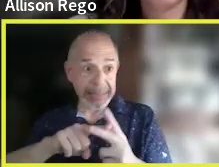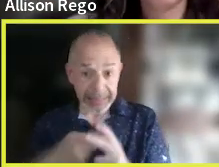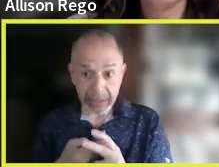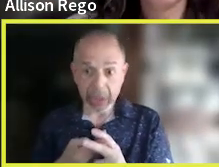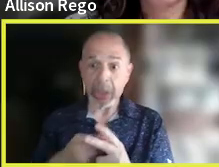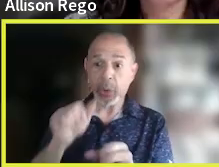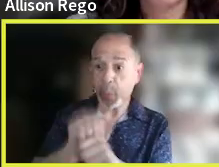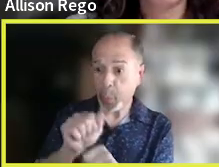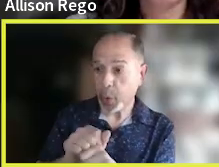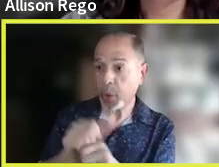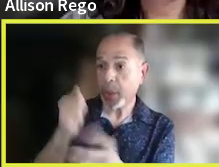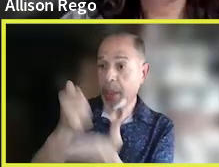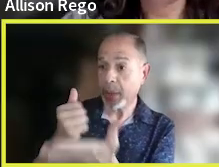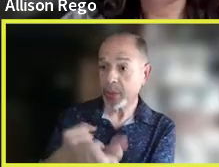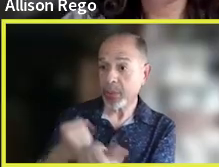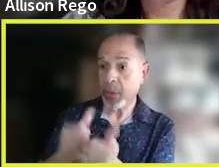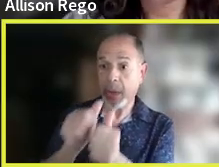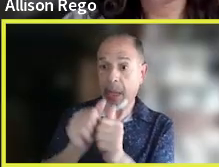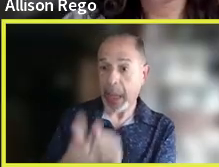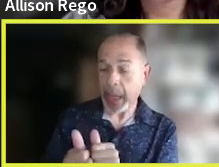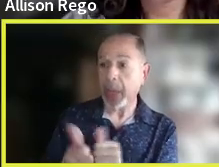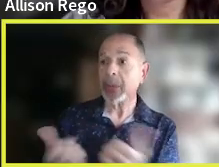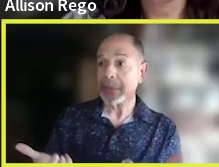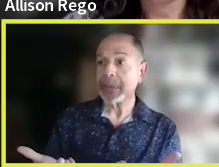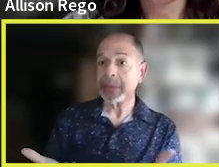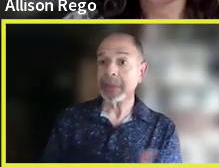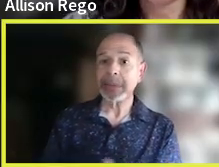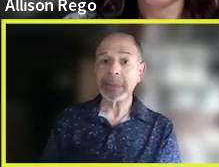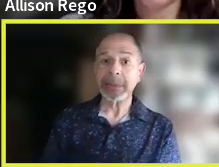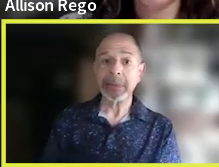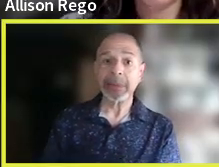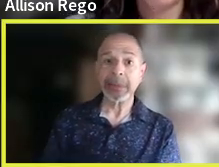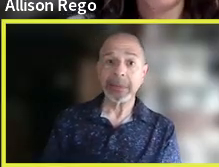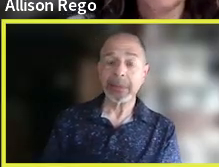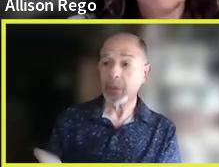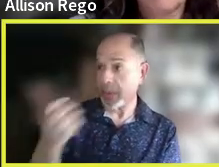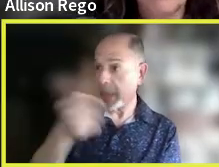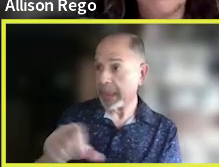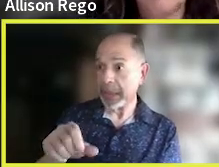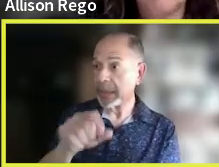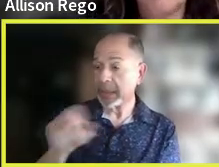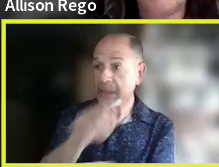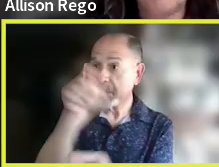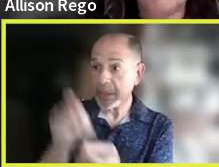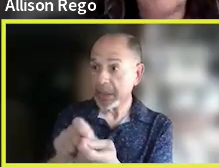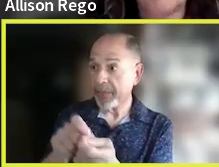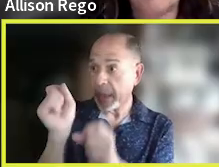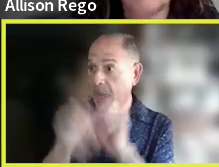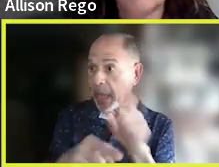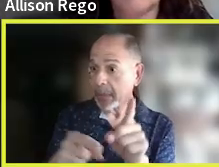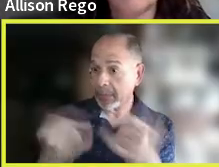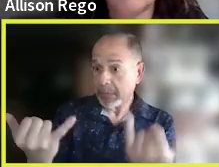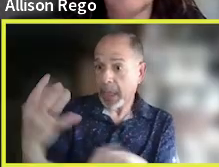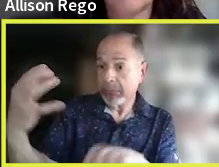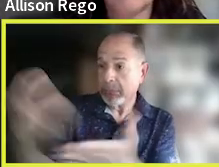know if you have that answer, Dee, or not, but it's because it's here and it's a public forum. If you have anything specific that you could add here so people can get that right now, that